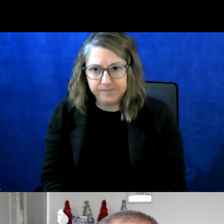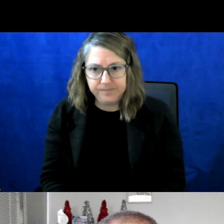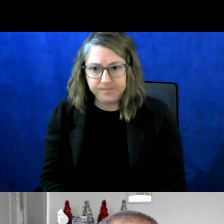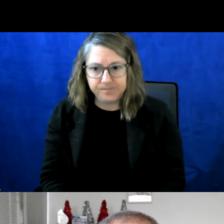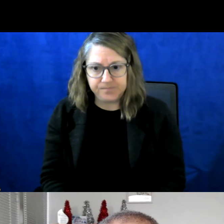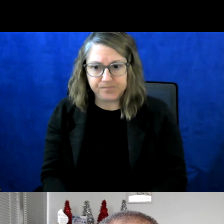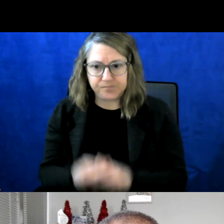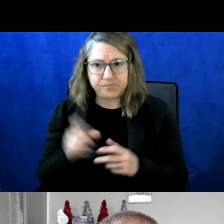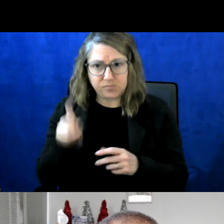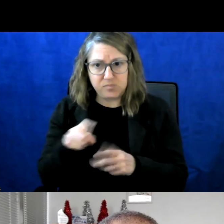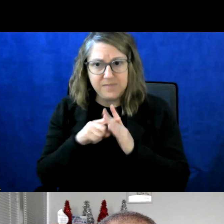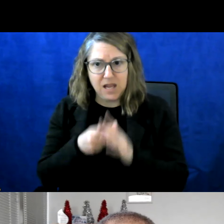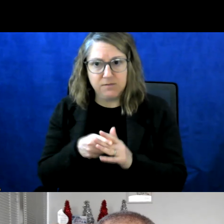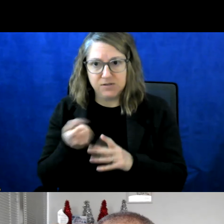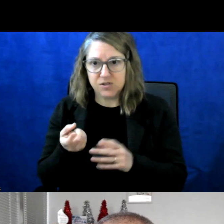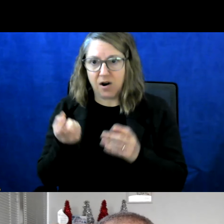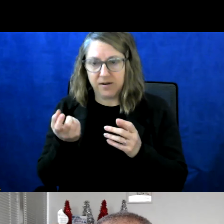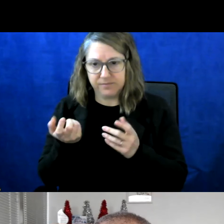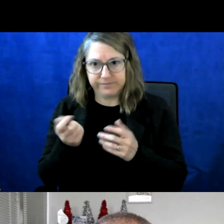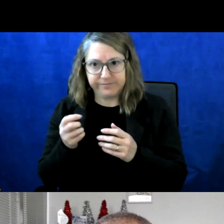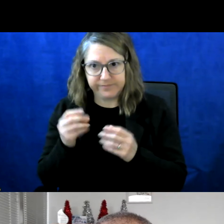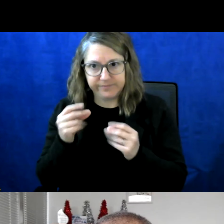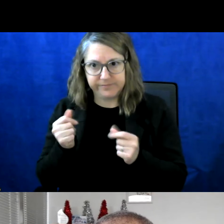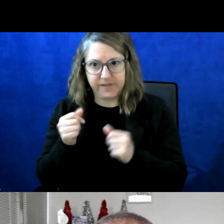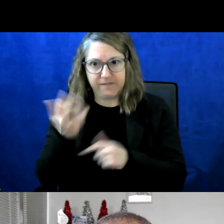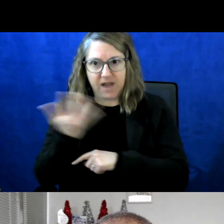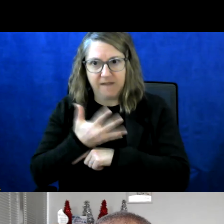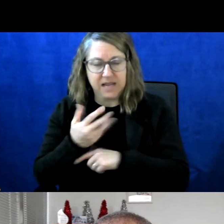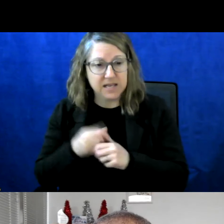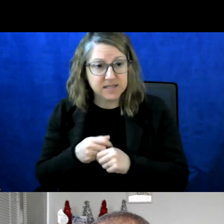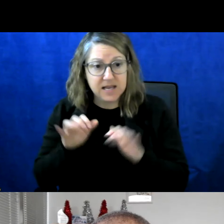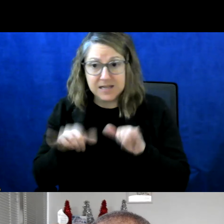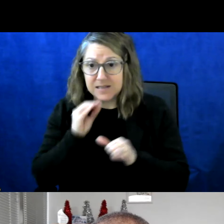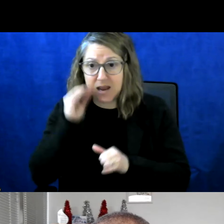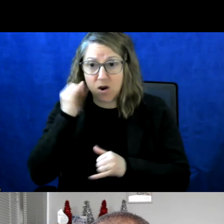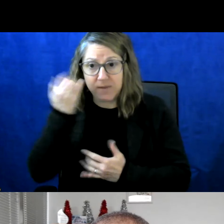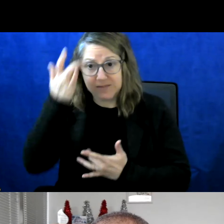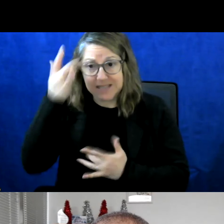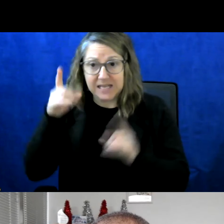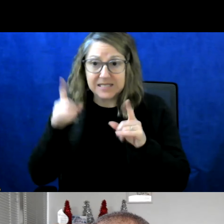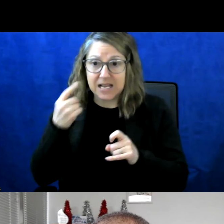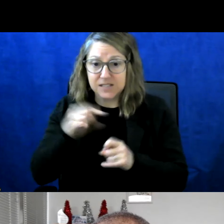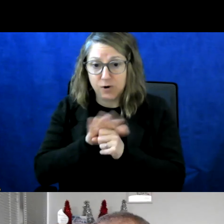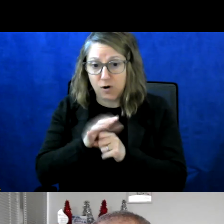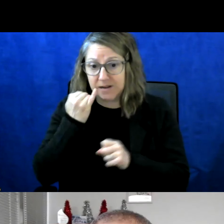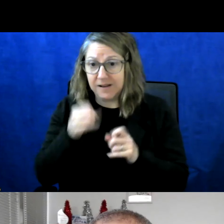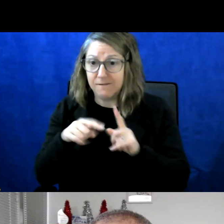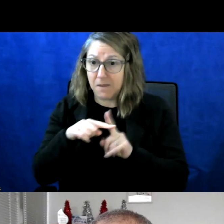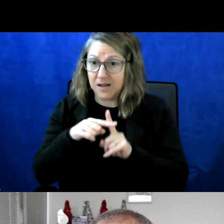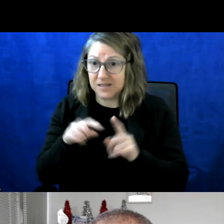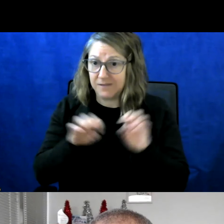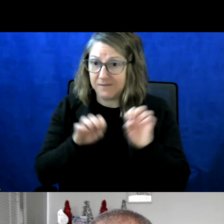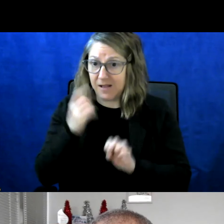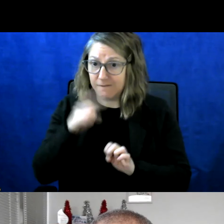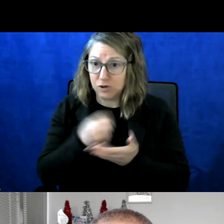treatment, because you have to get started within 5 days. Stay home if you're sick. Test for COVID. If you're positive, get evaluated for treatment, activate